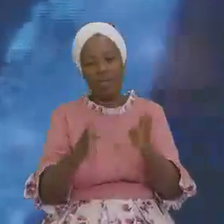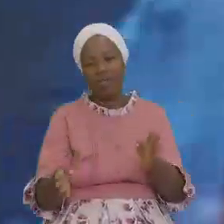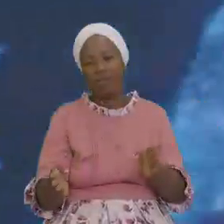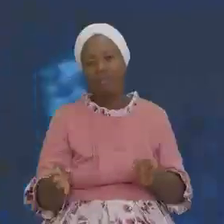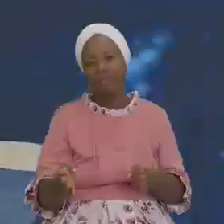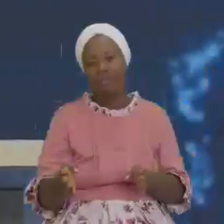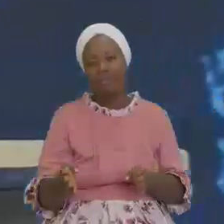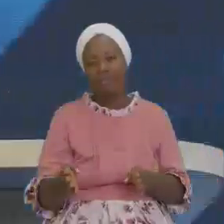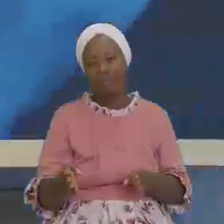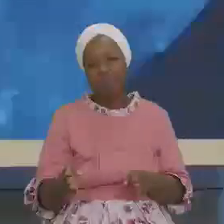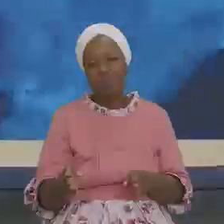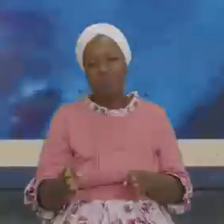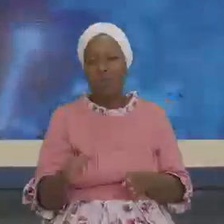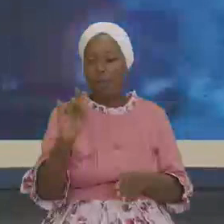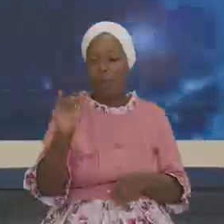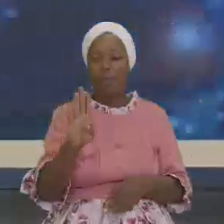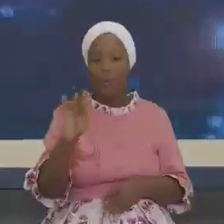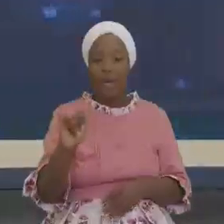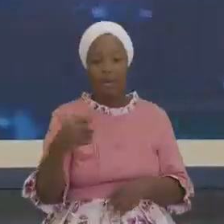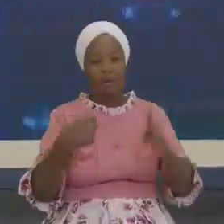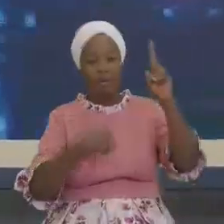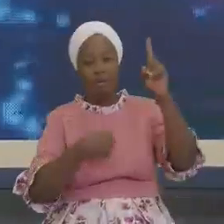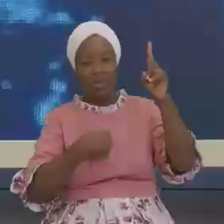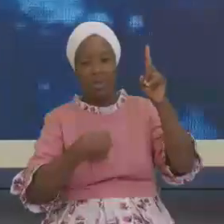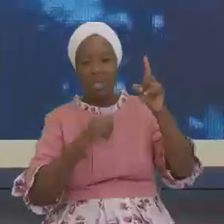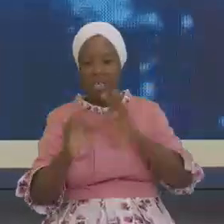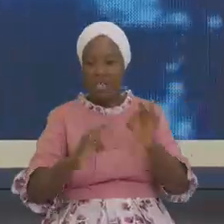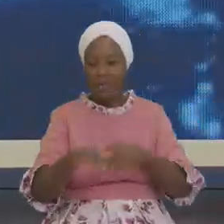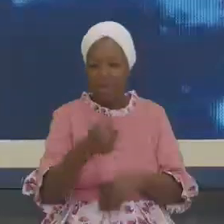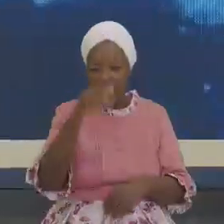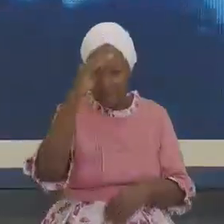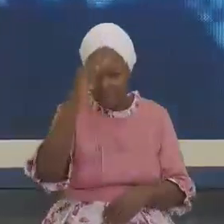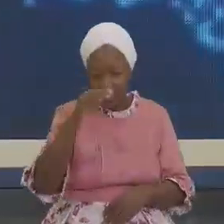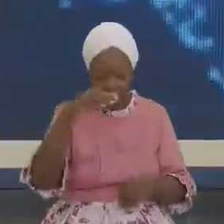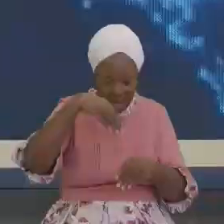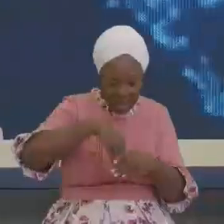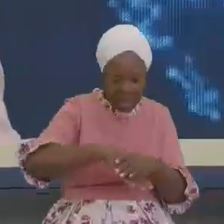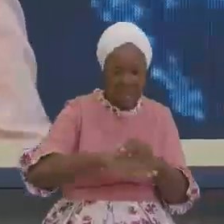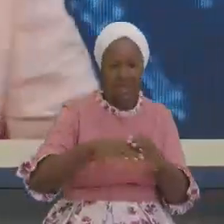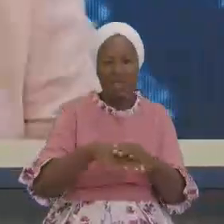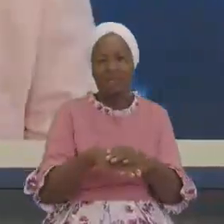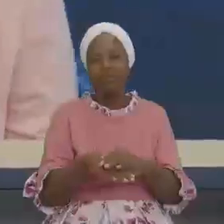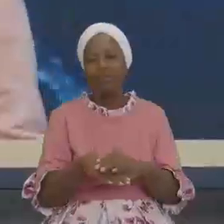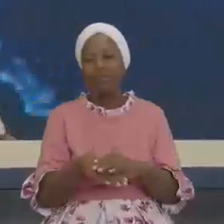By me, if any man enter in,